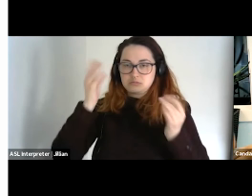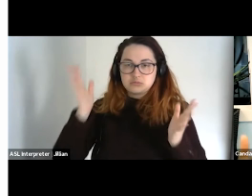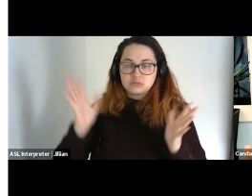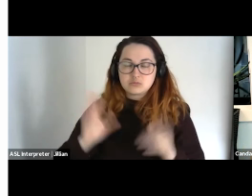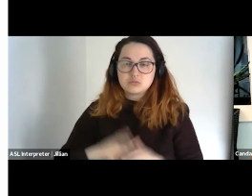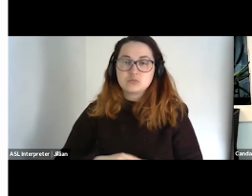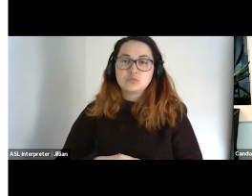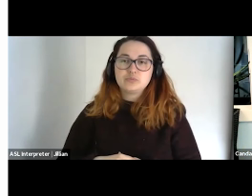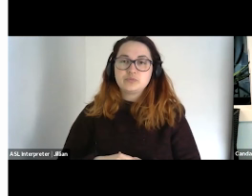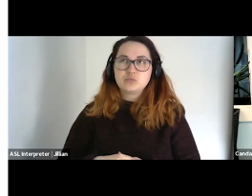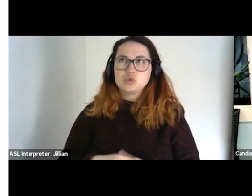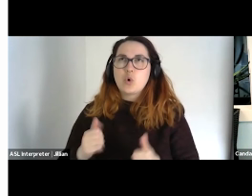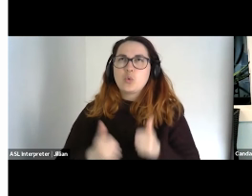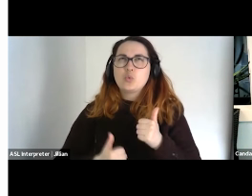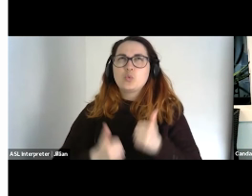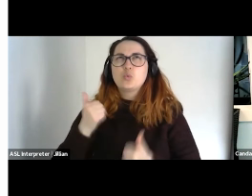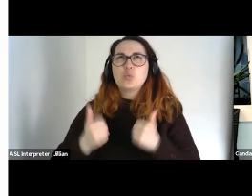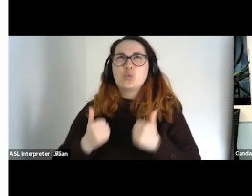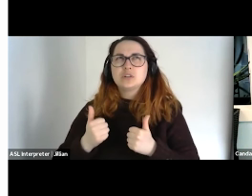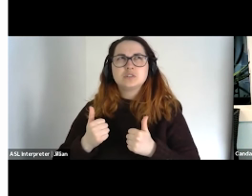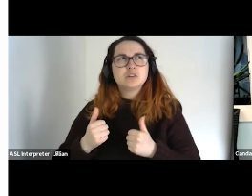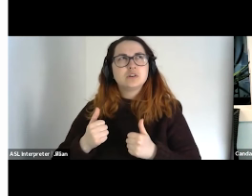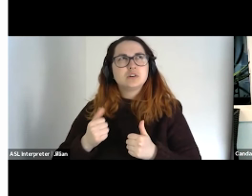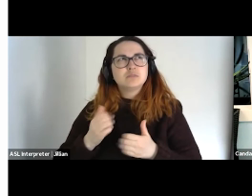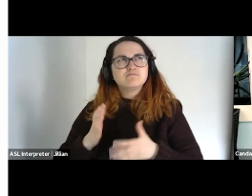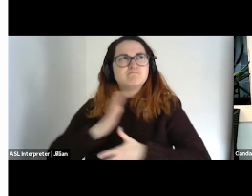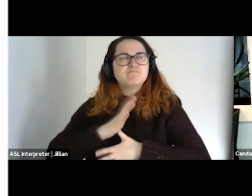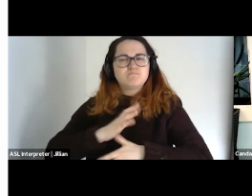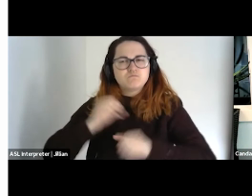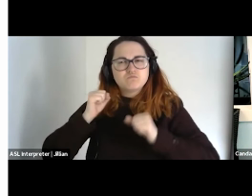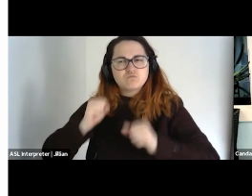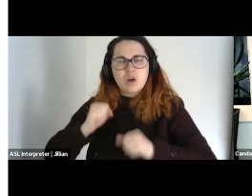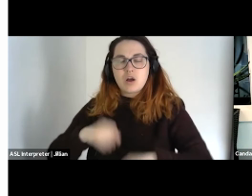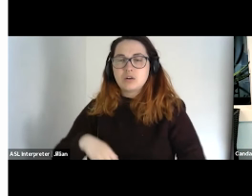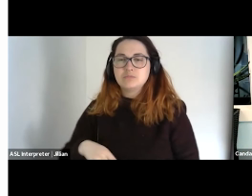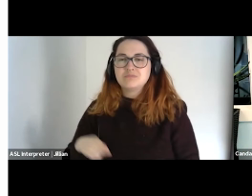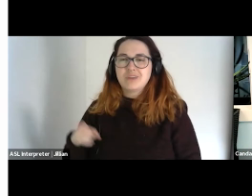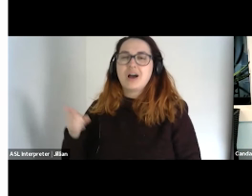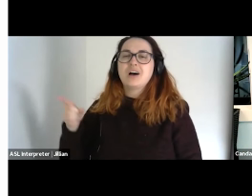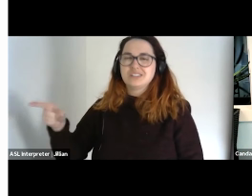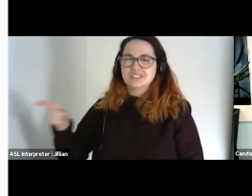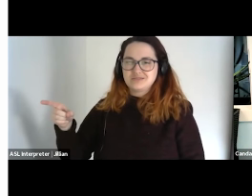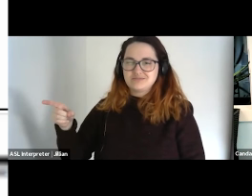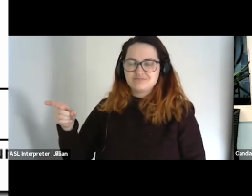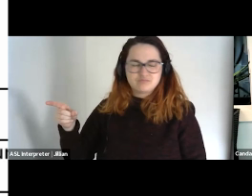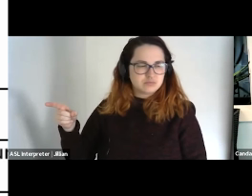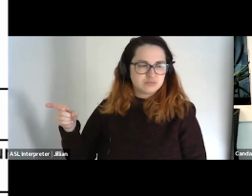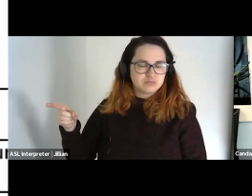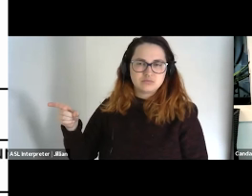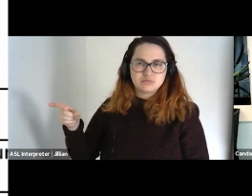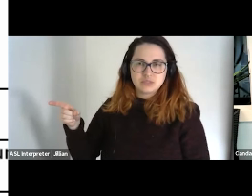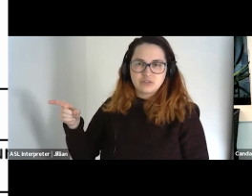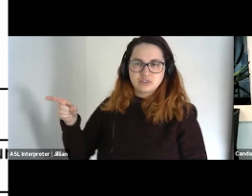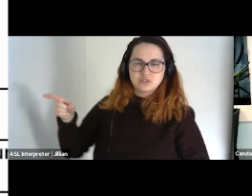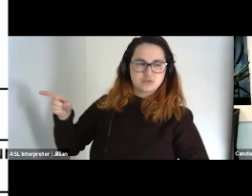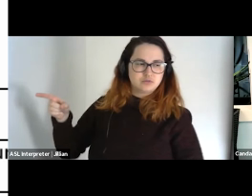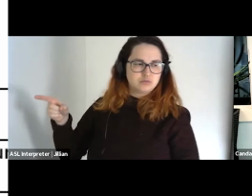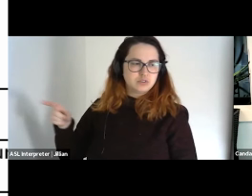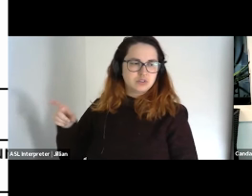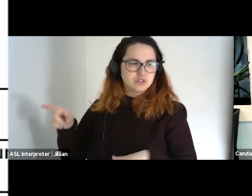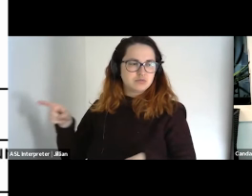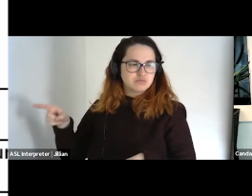which is the strongest thought? She is selfish for saying no. Okay. Now, how much did I believe that thought? We're